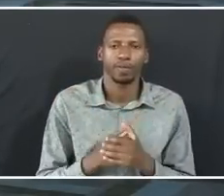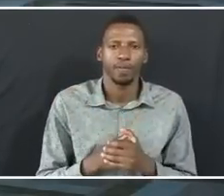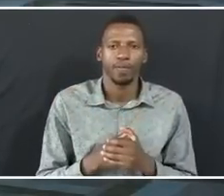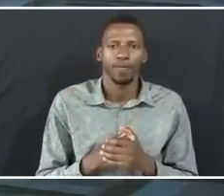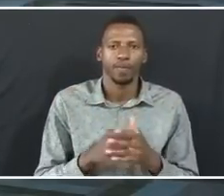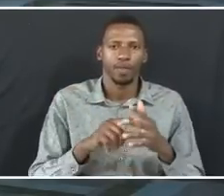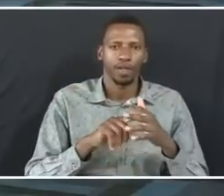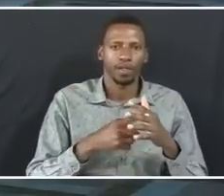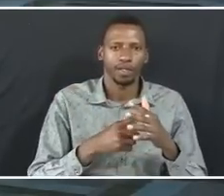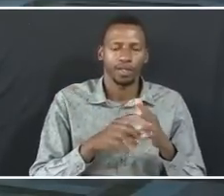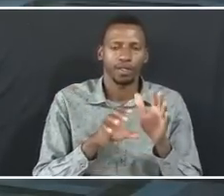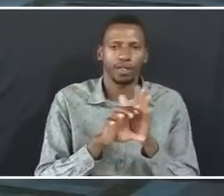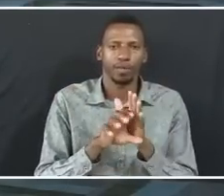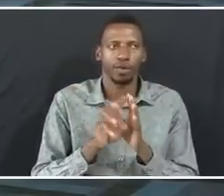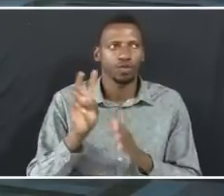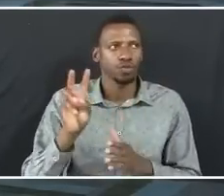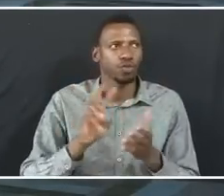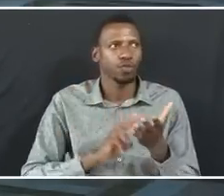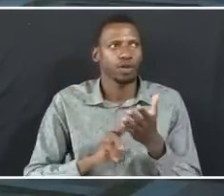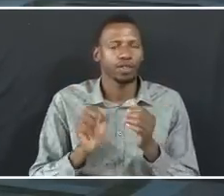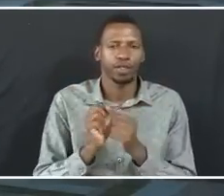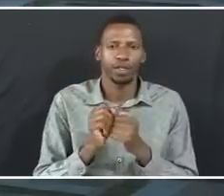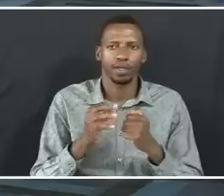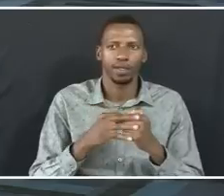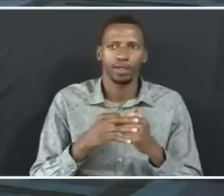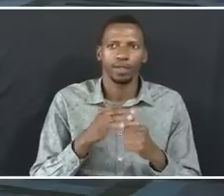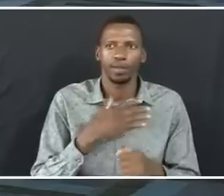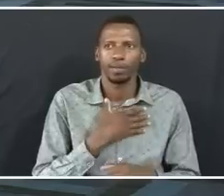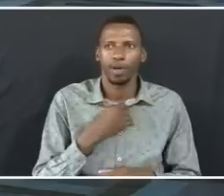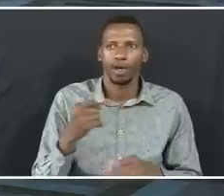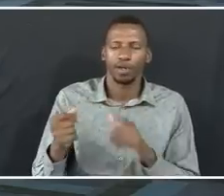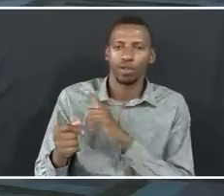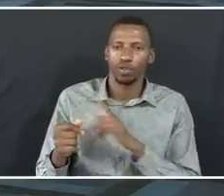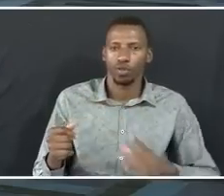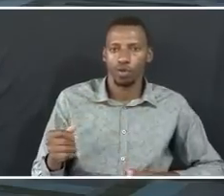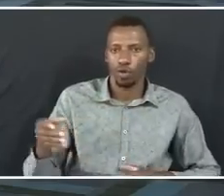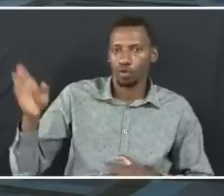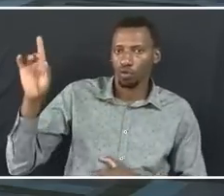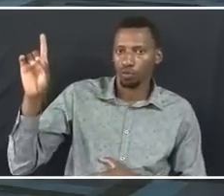Genesis 2, 18. And the Lord God said,